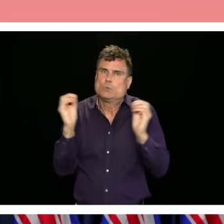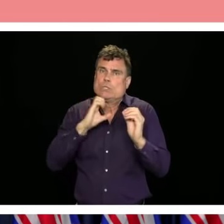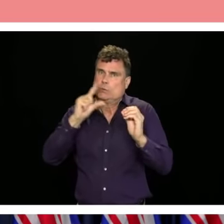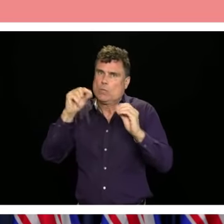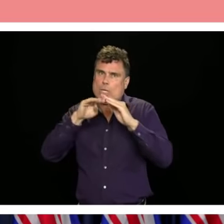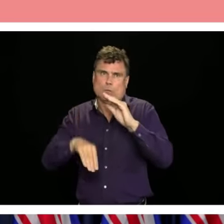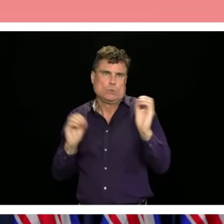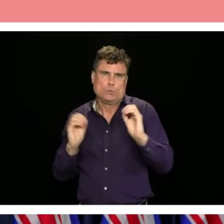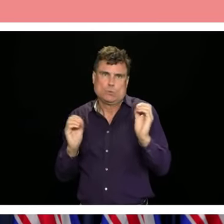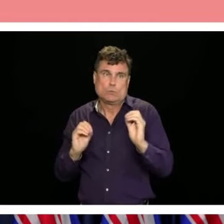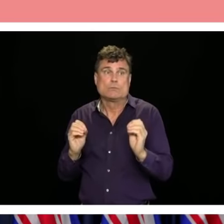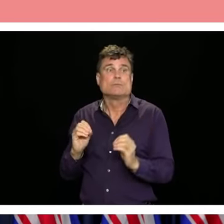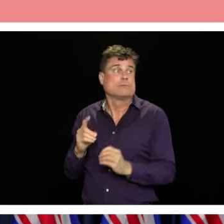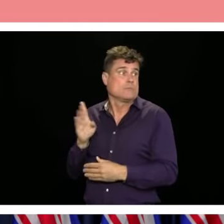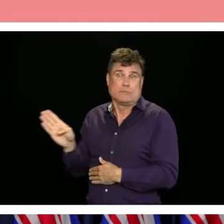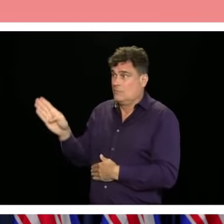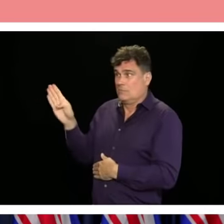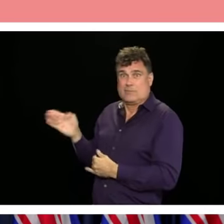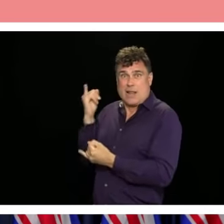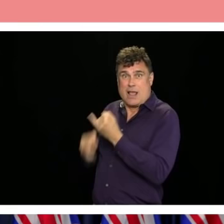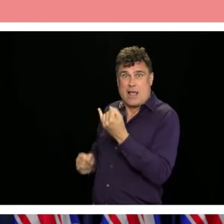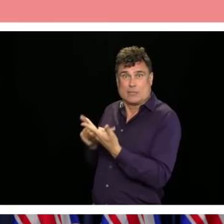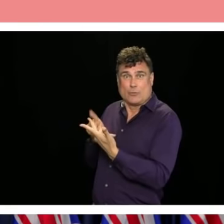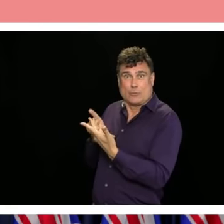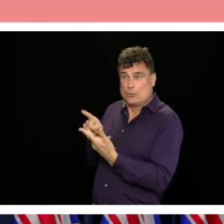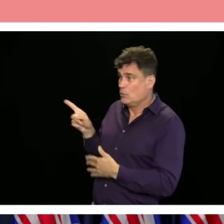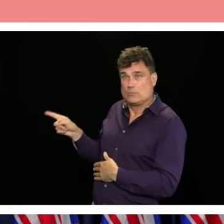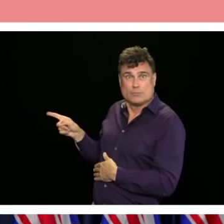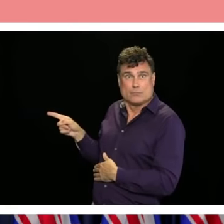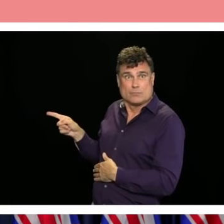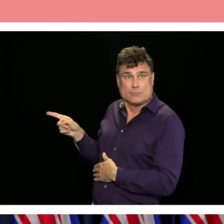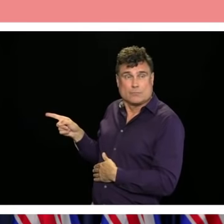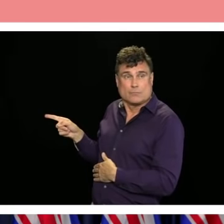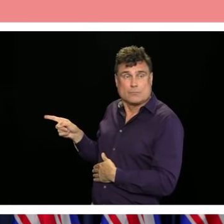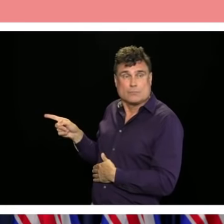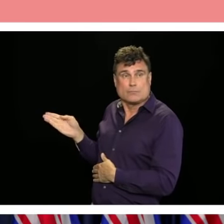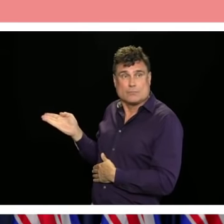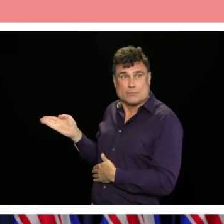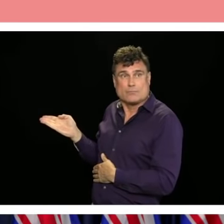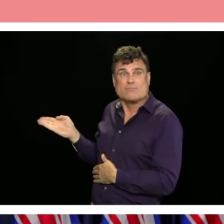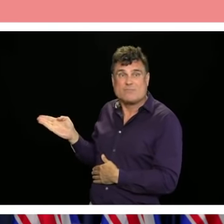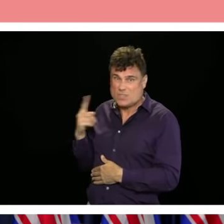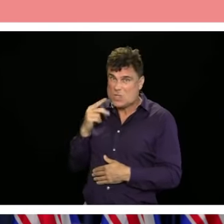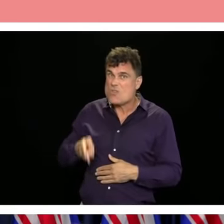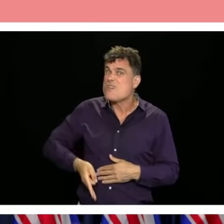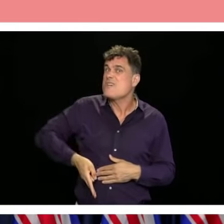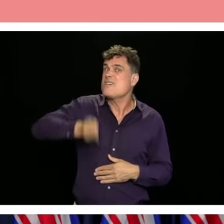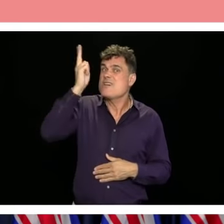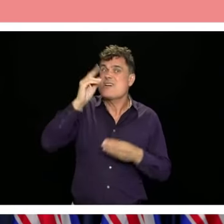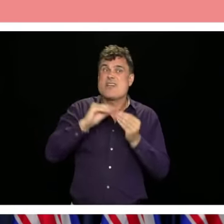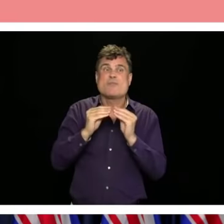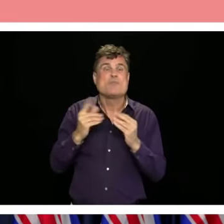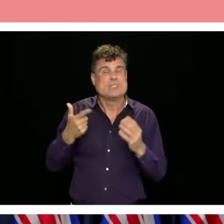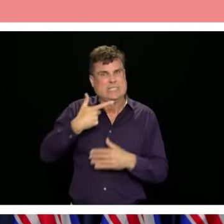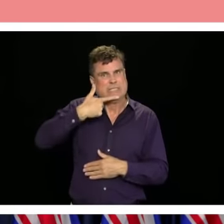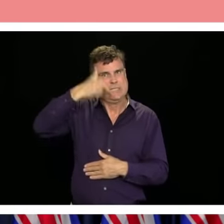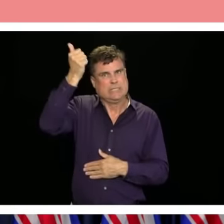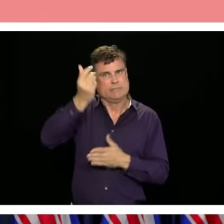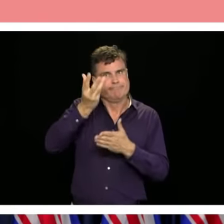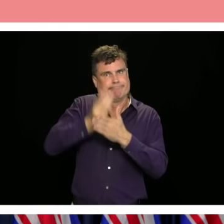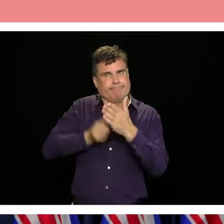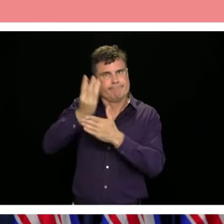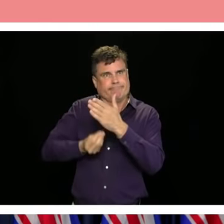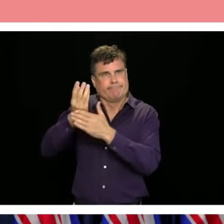the people who have died from COVID-19, again, we see that it's heavily skewed to the older age groups, so